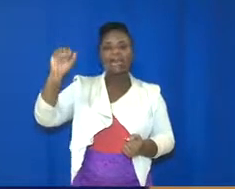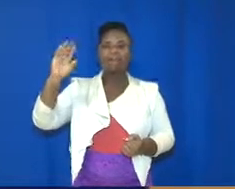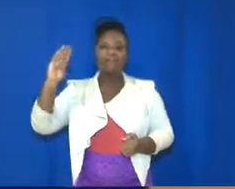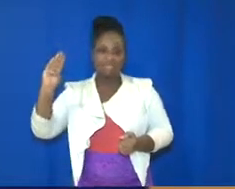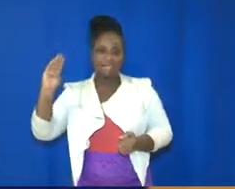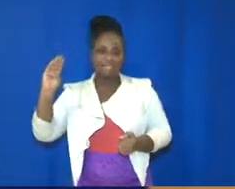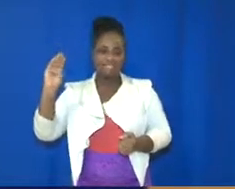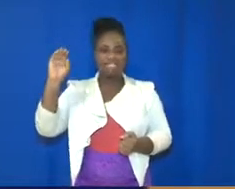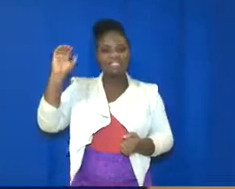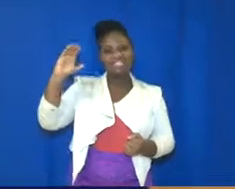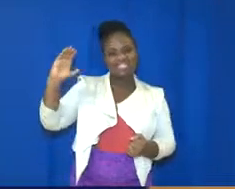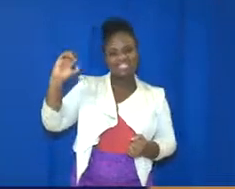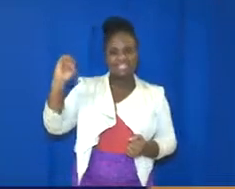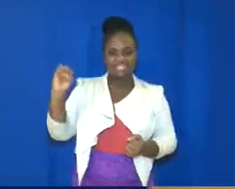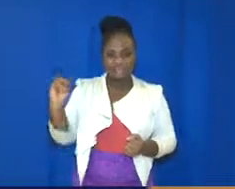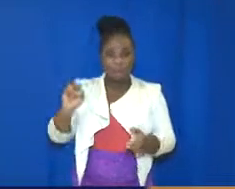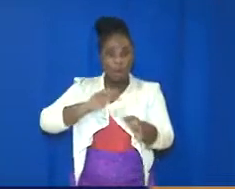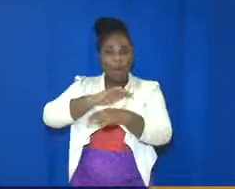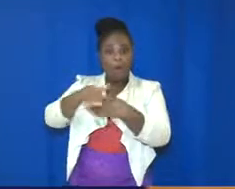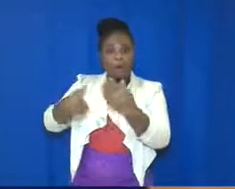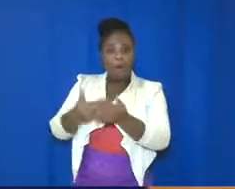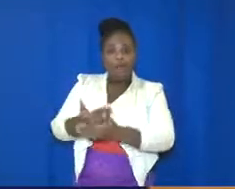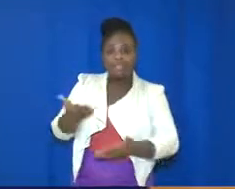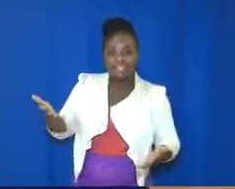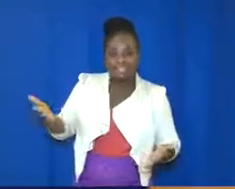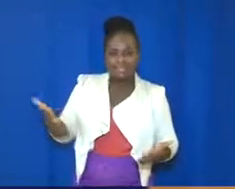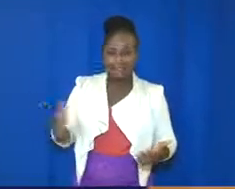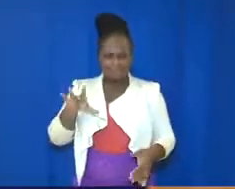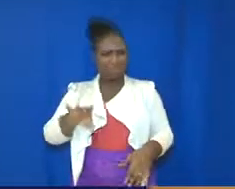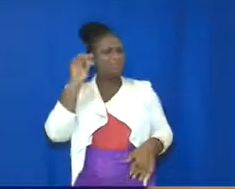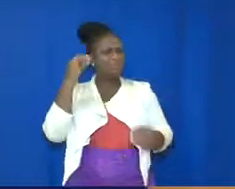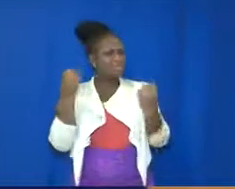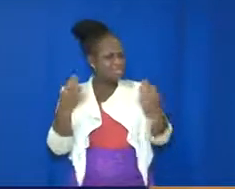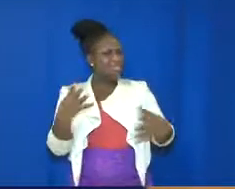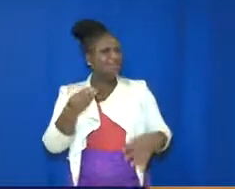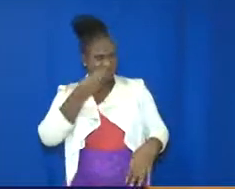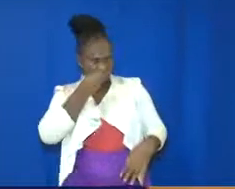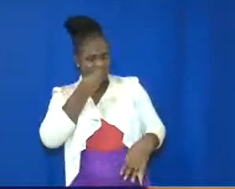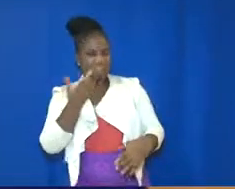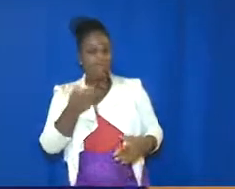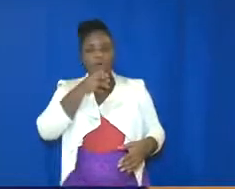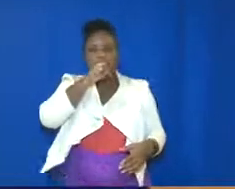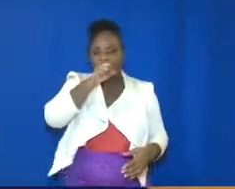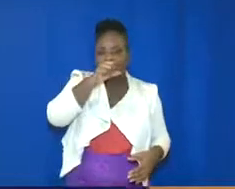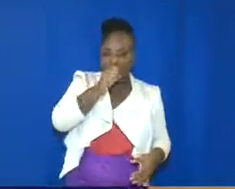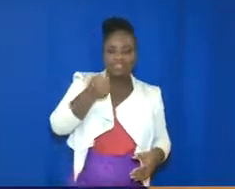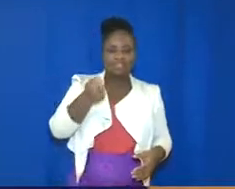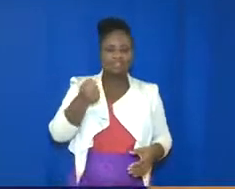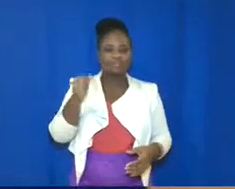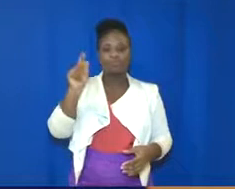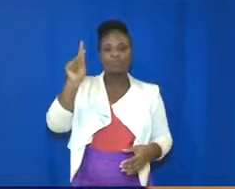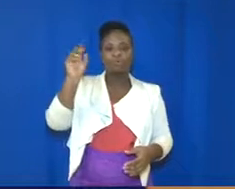Fortunately for us in Ghana, all of these can be found in many of our foods, such as